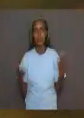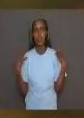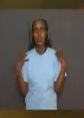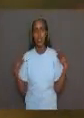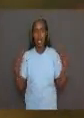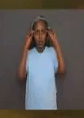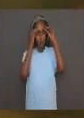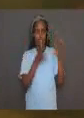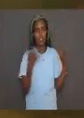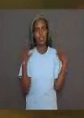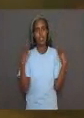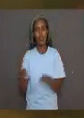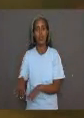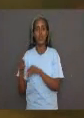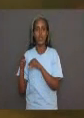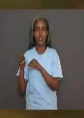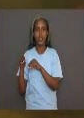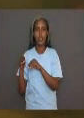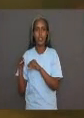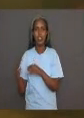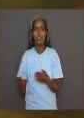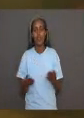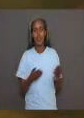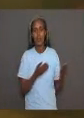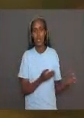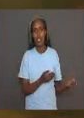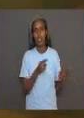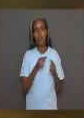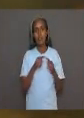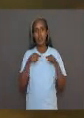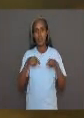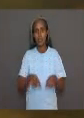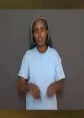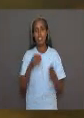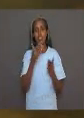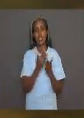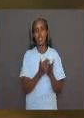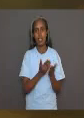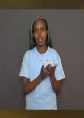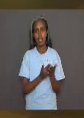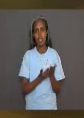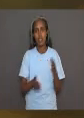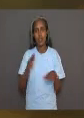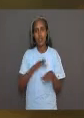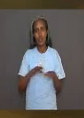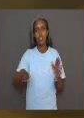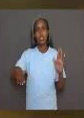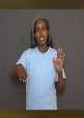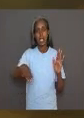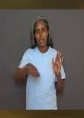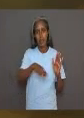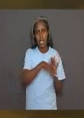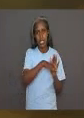Hello, teacher. Hello, students. Welcome to today's lesson on the